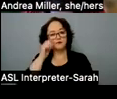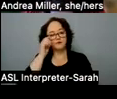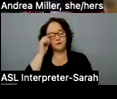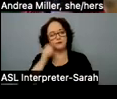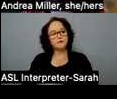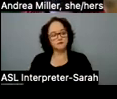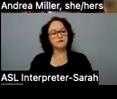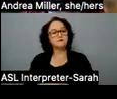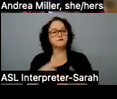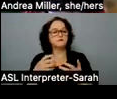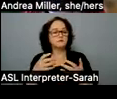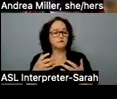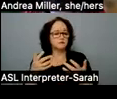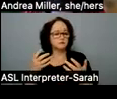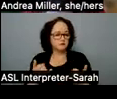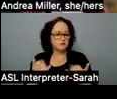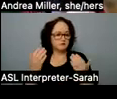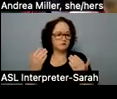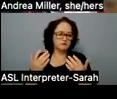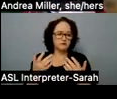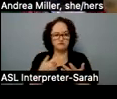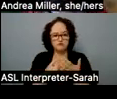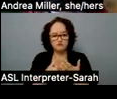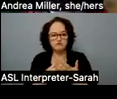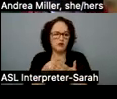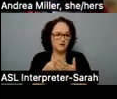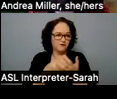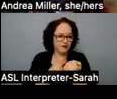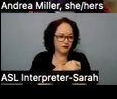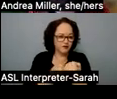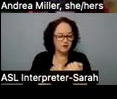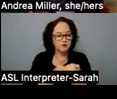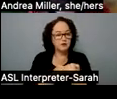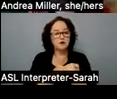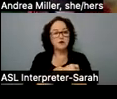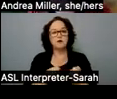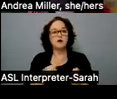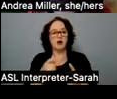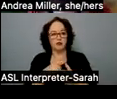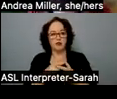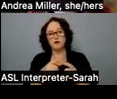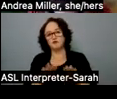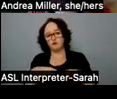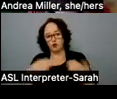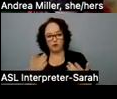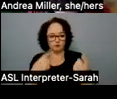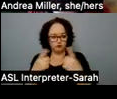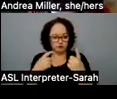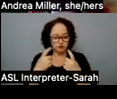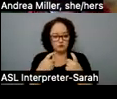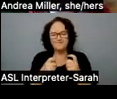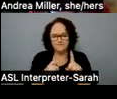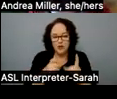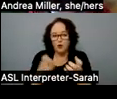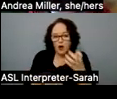to some questions or comments about this. And before we go there, I just want to say one last thing about property management.